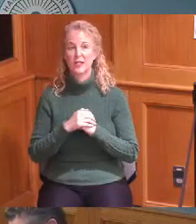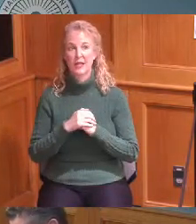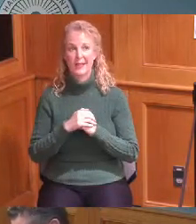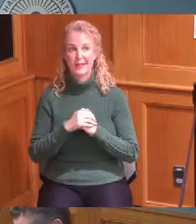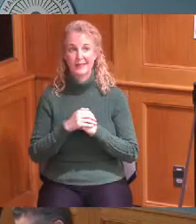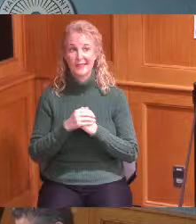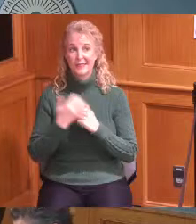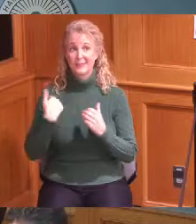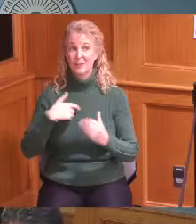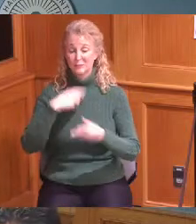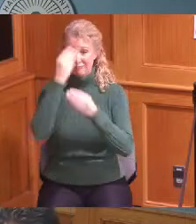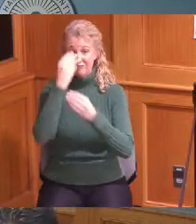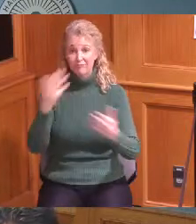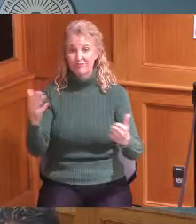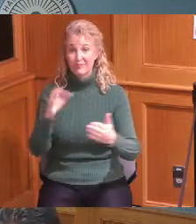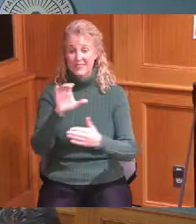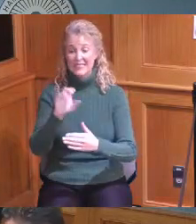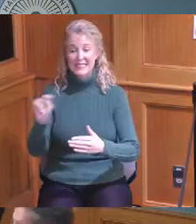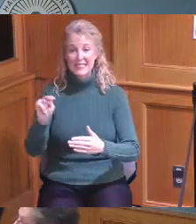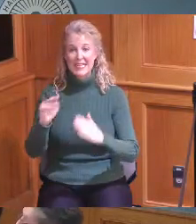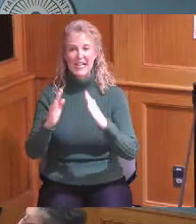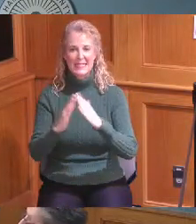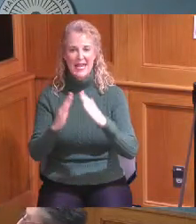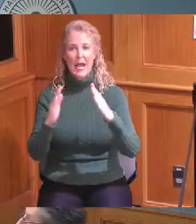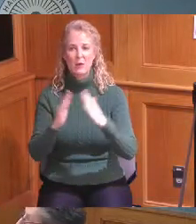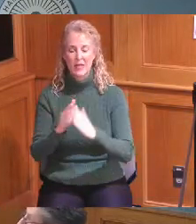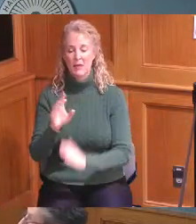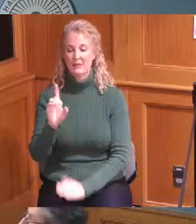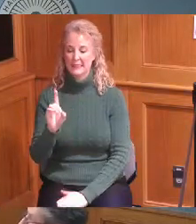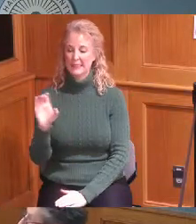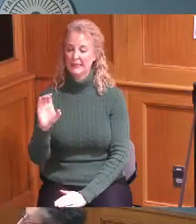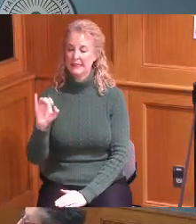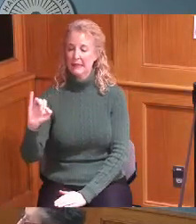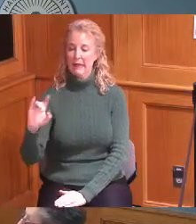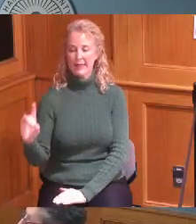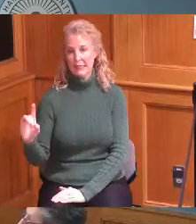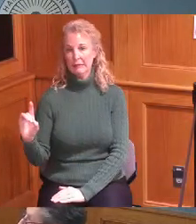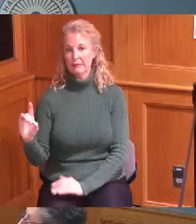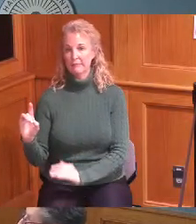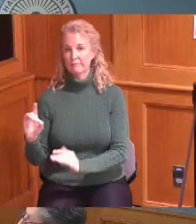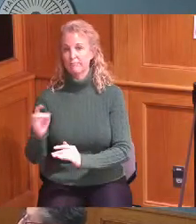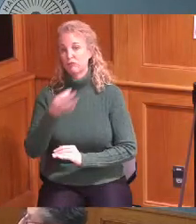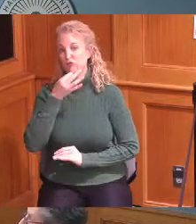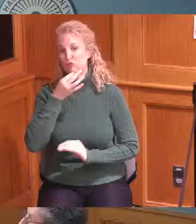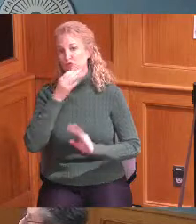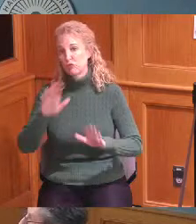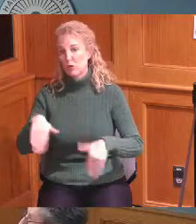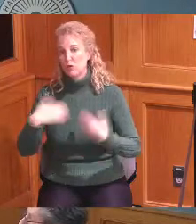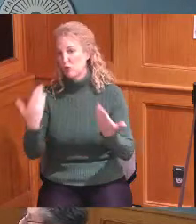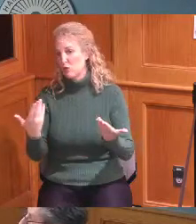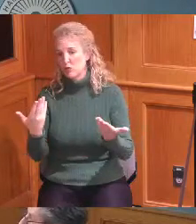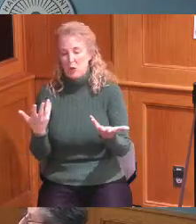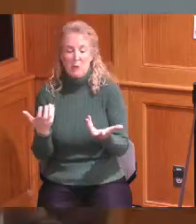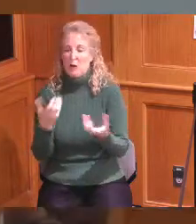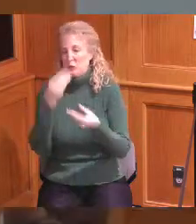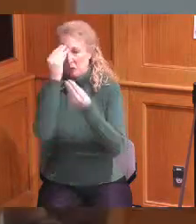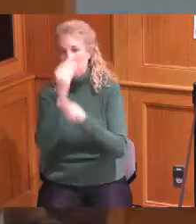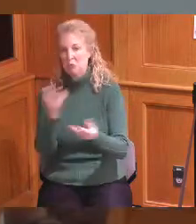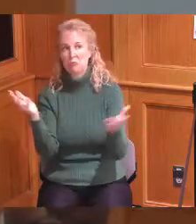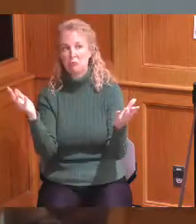about Downtown Cincinnati Improvement District, which we also call DCID. We have an upcoming renewal. I'd like to share some information on